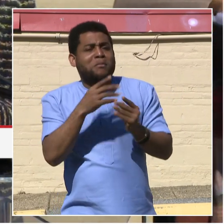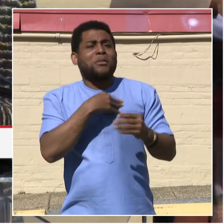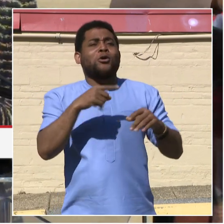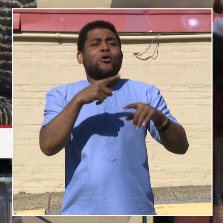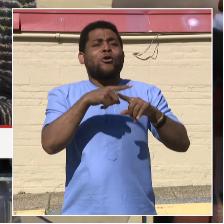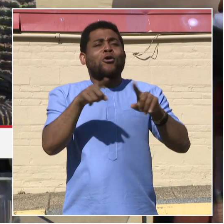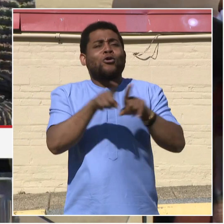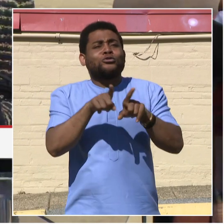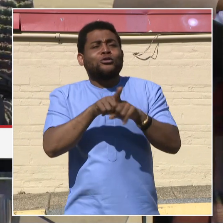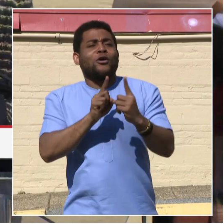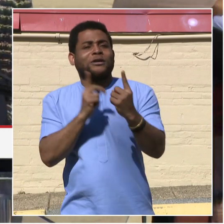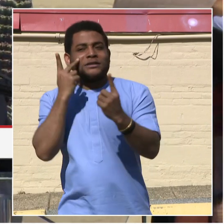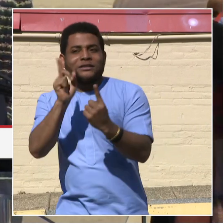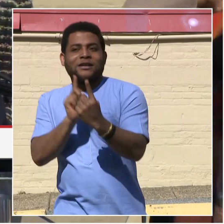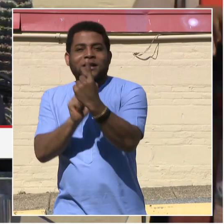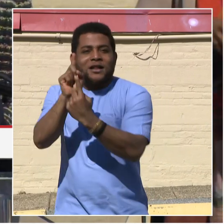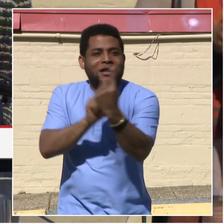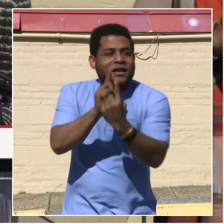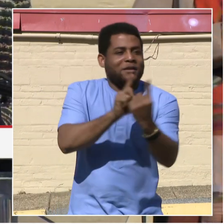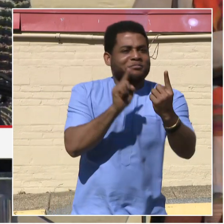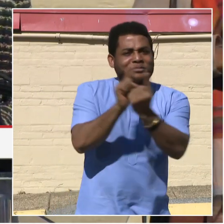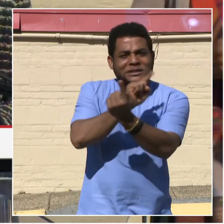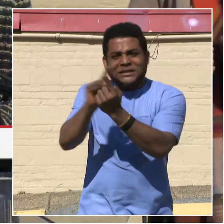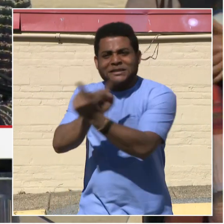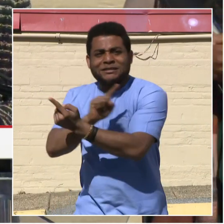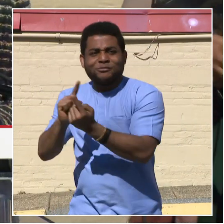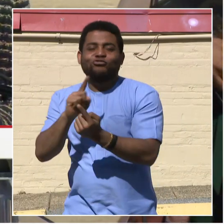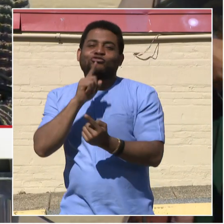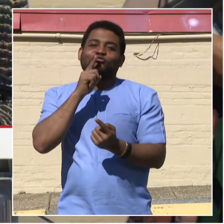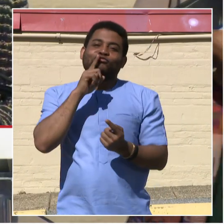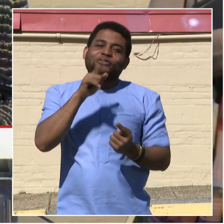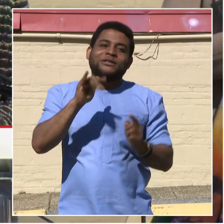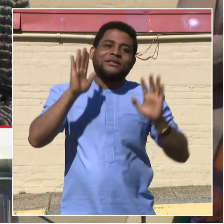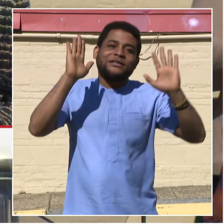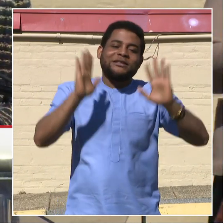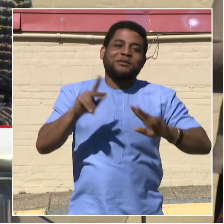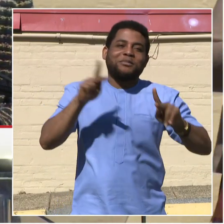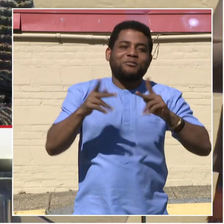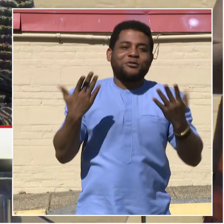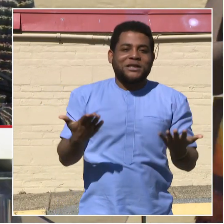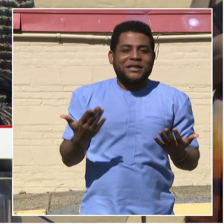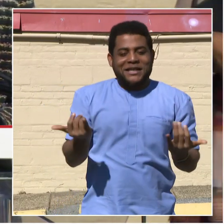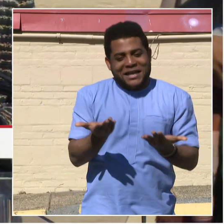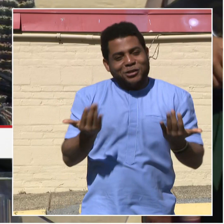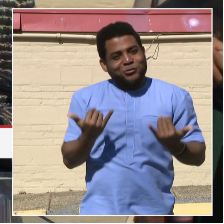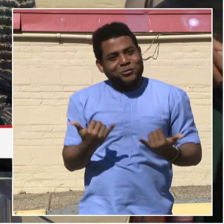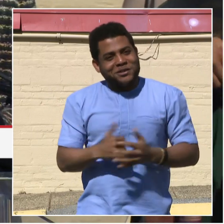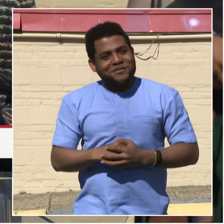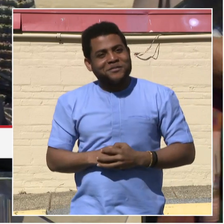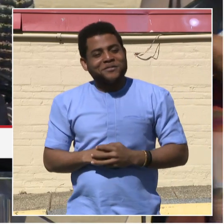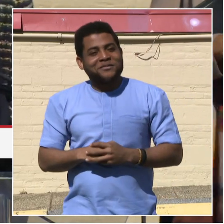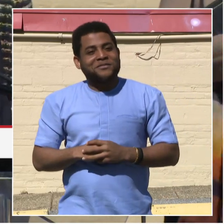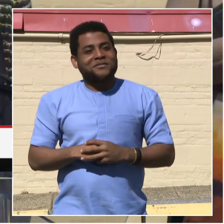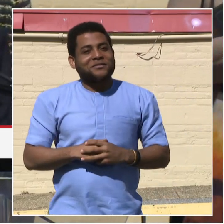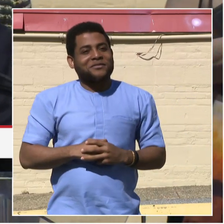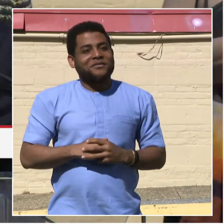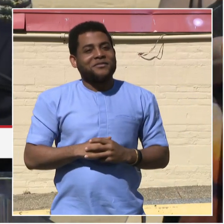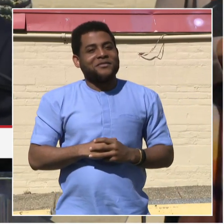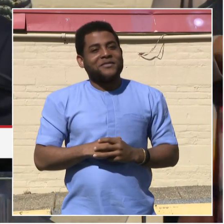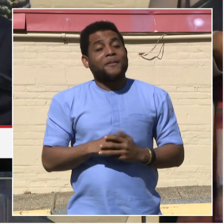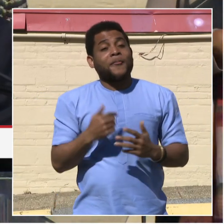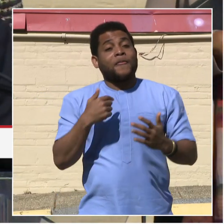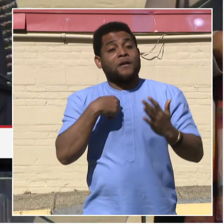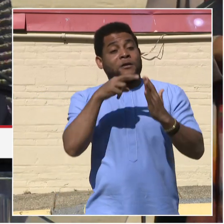another. And so there's some great people here today who helped us get to where we are. And I'm going to read these names, and there's a